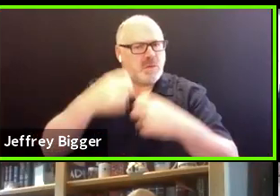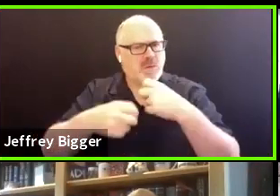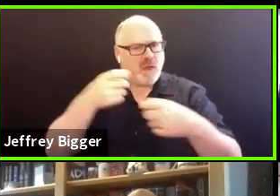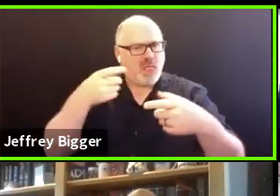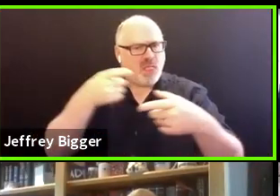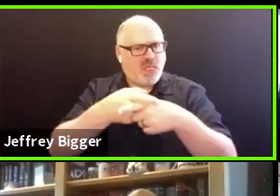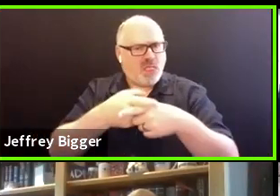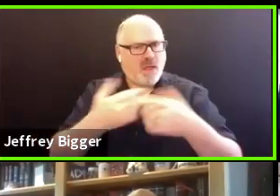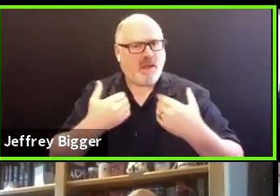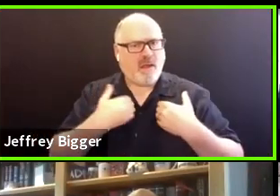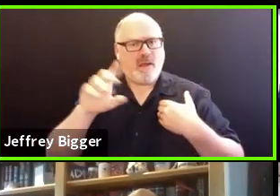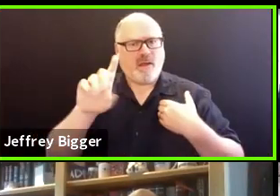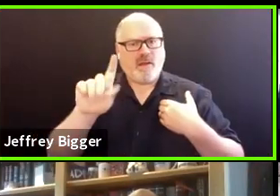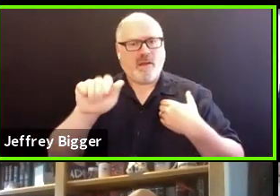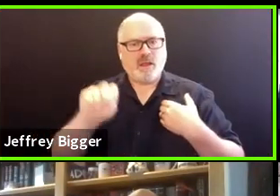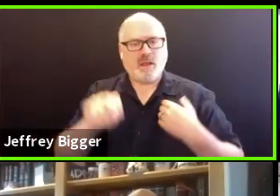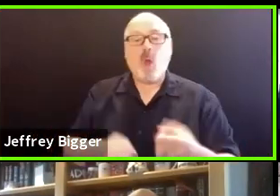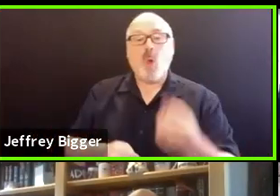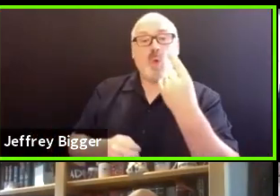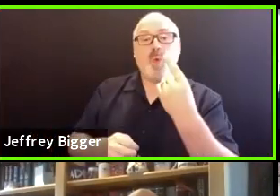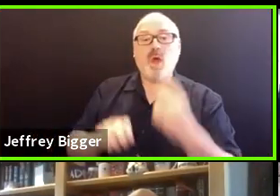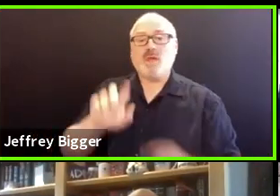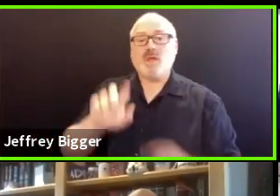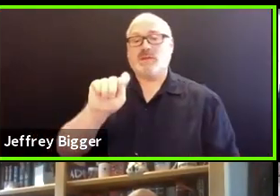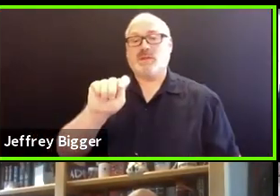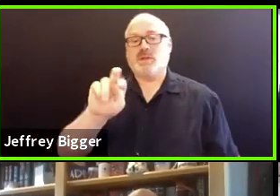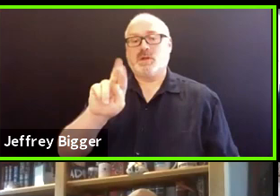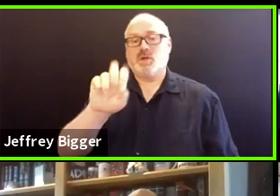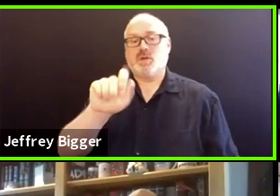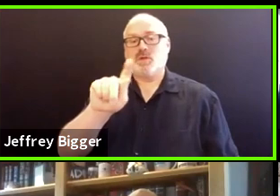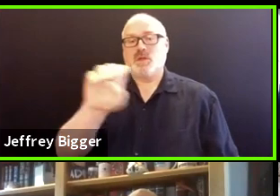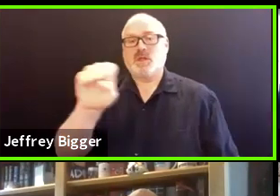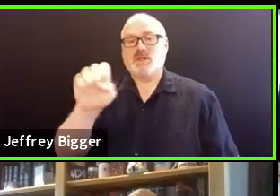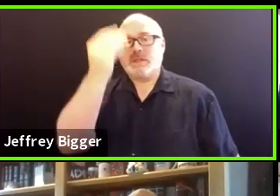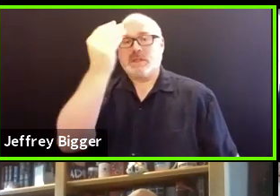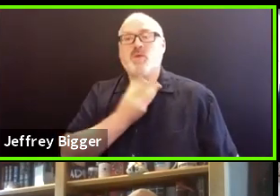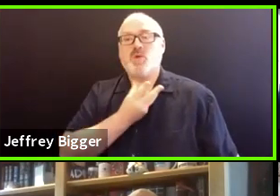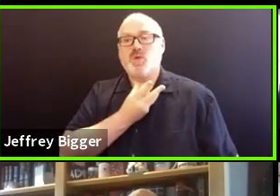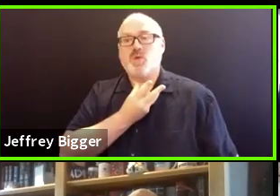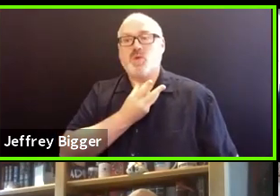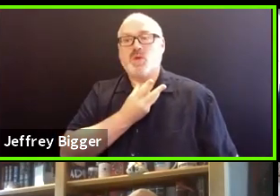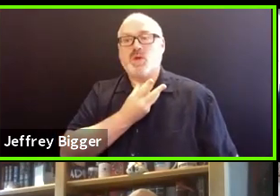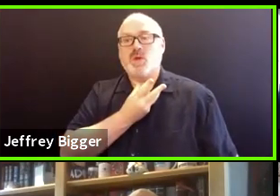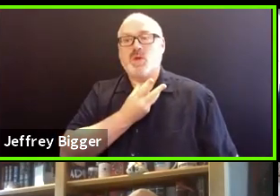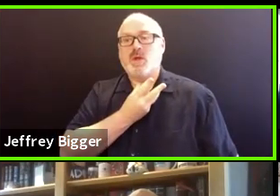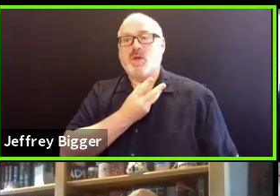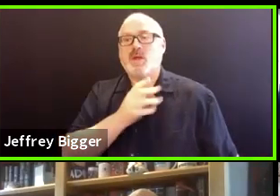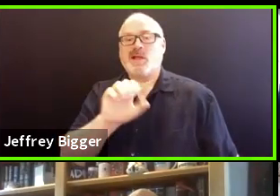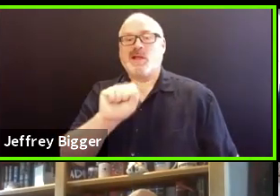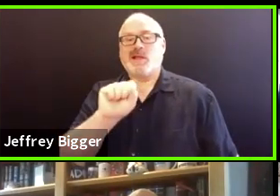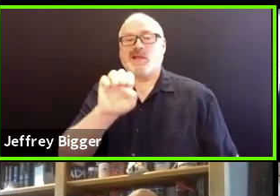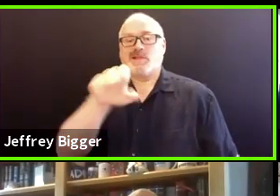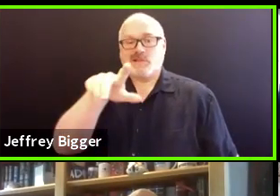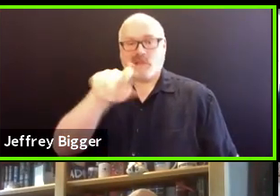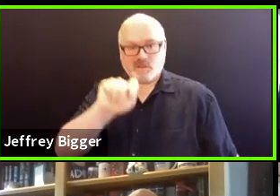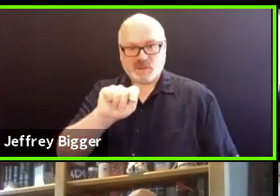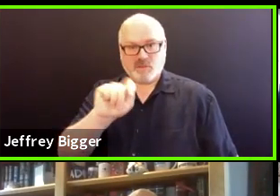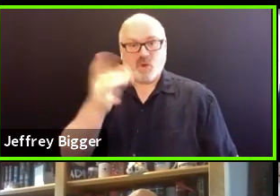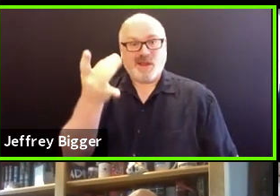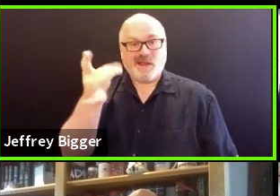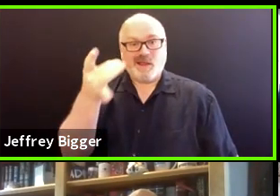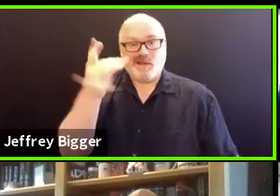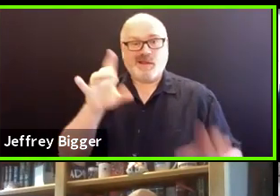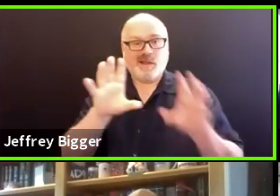Dan? One of the trustees has told me that the September 18 meeting is